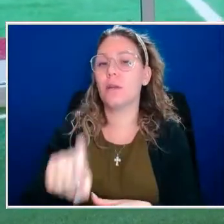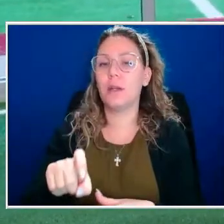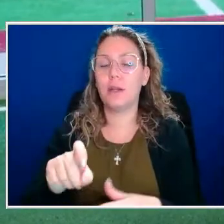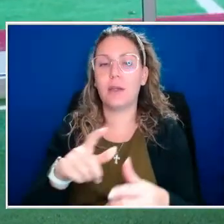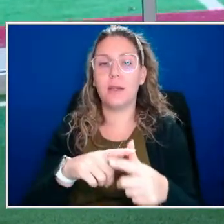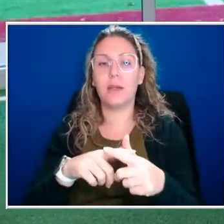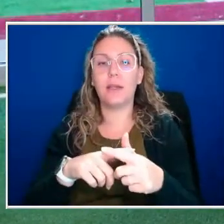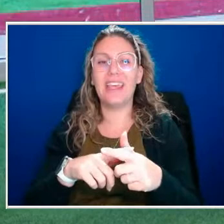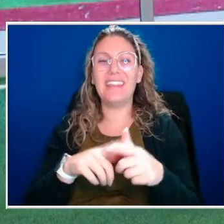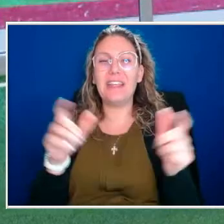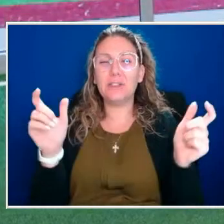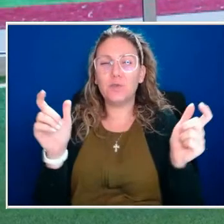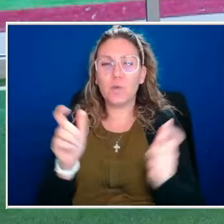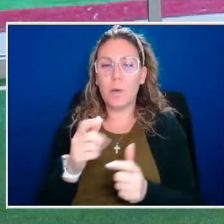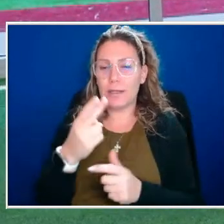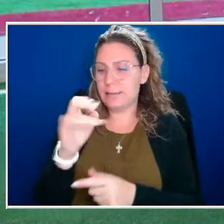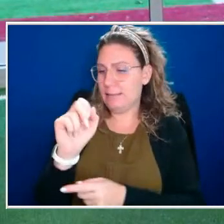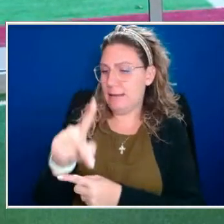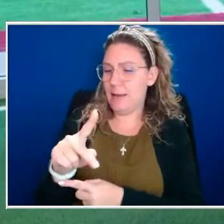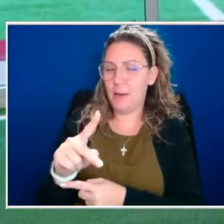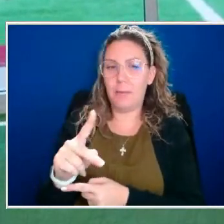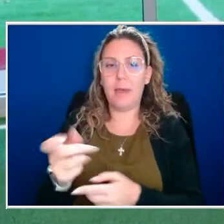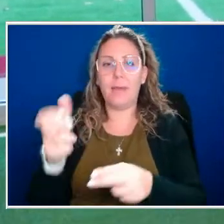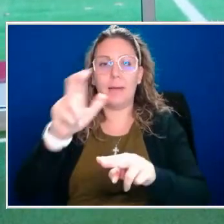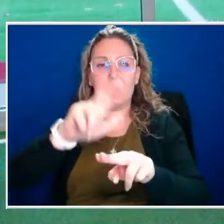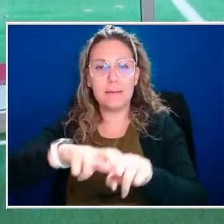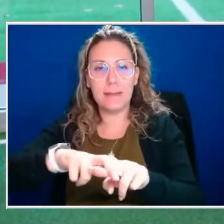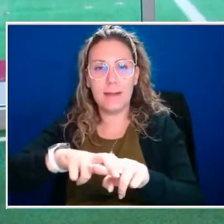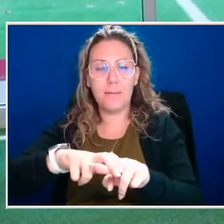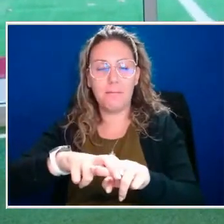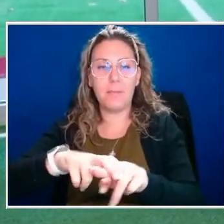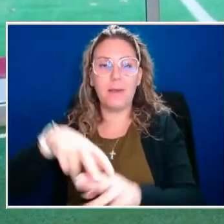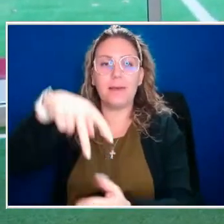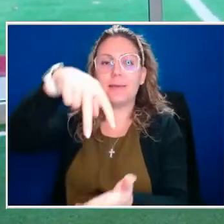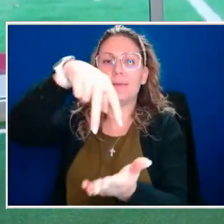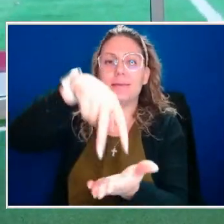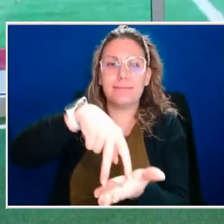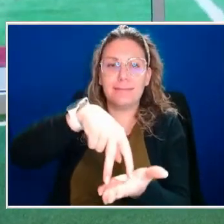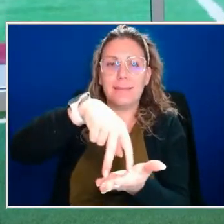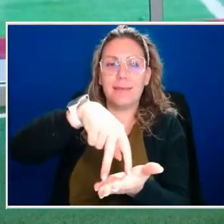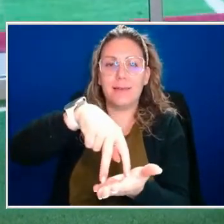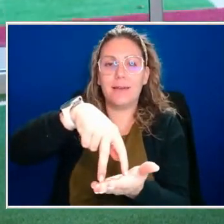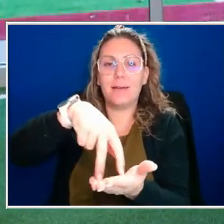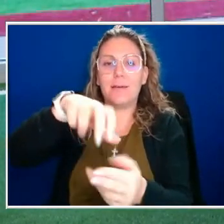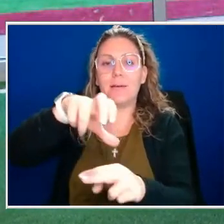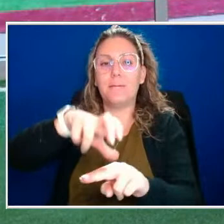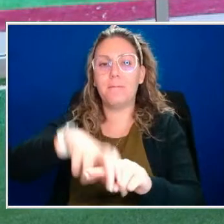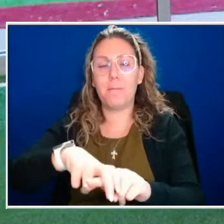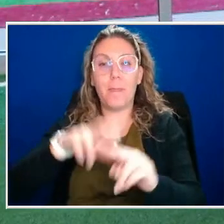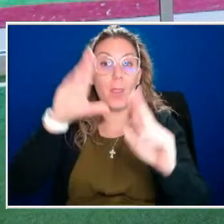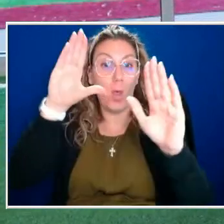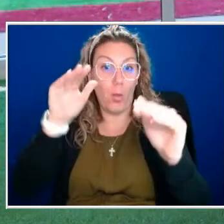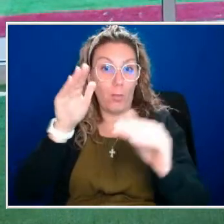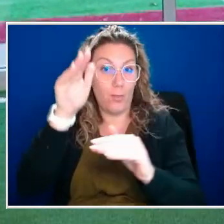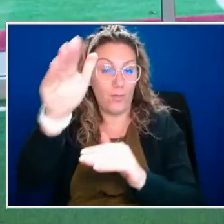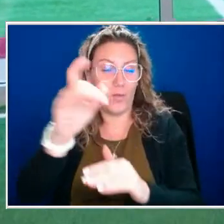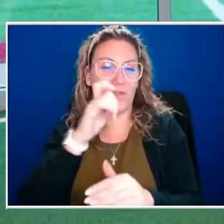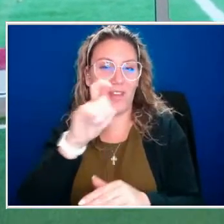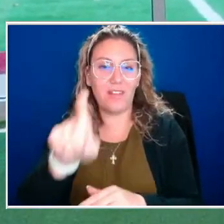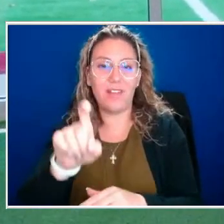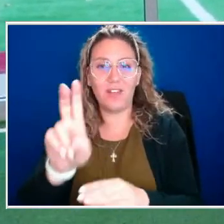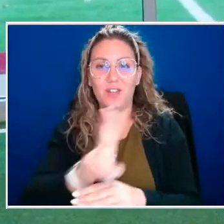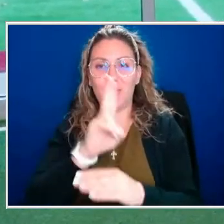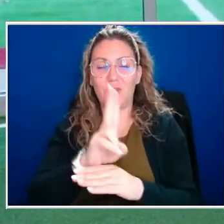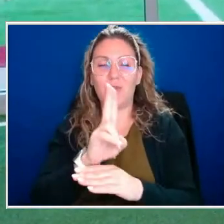hips, and then sitting back down, using the armrests if you need them, and then hopefully not. And then just repeating